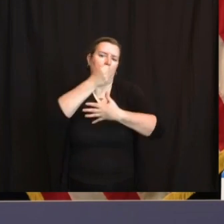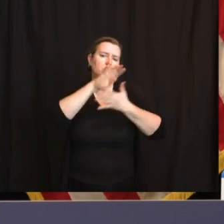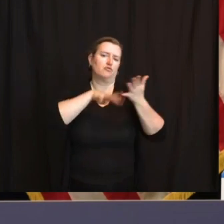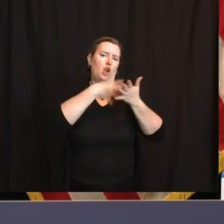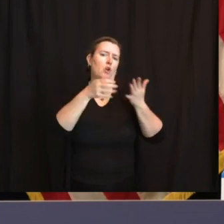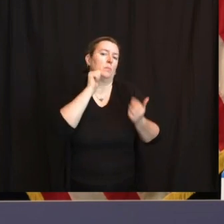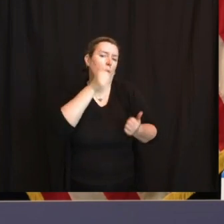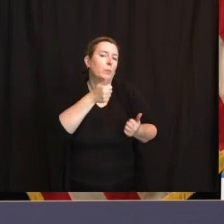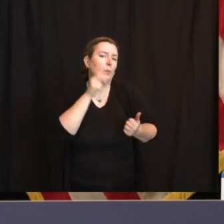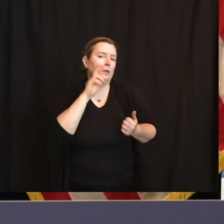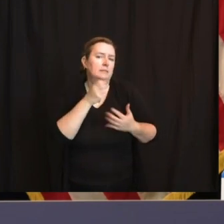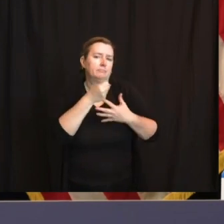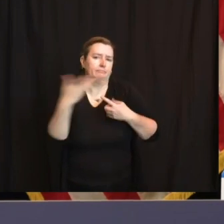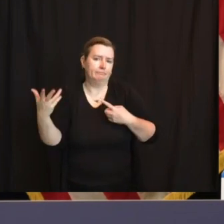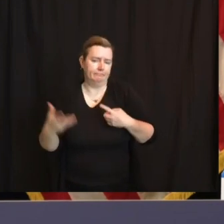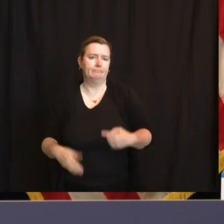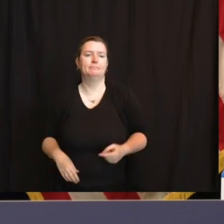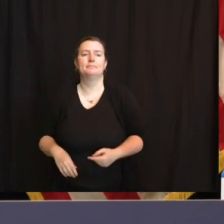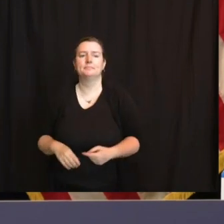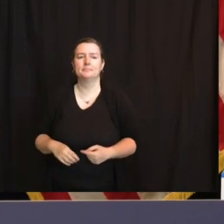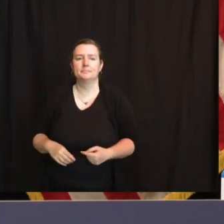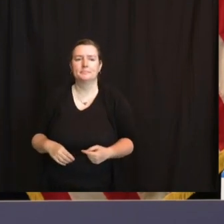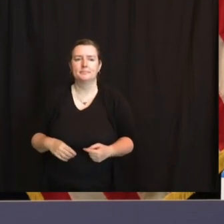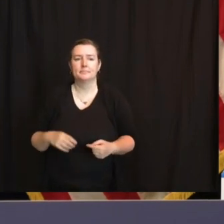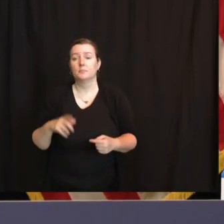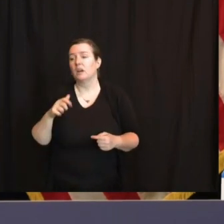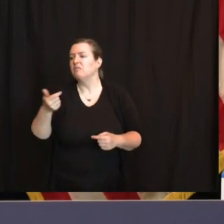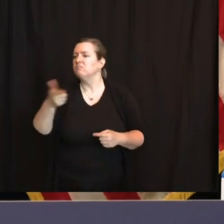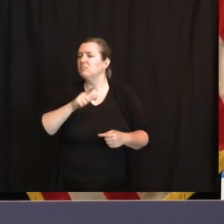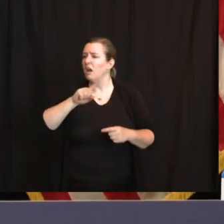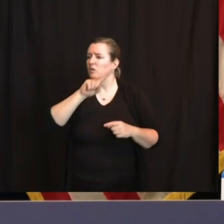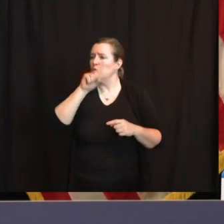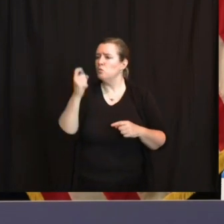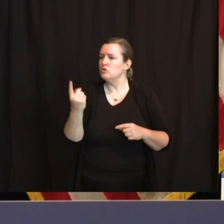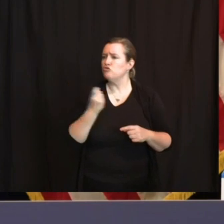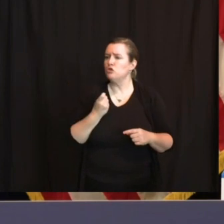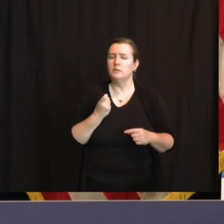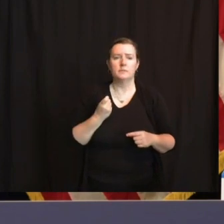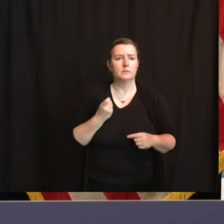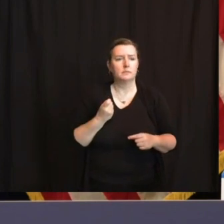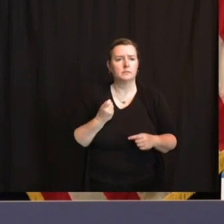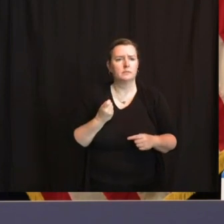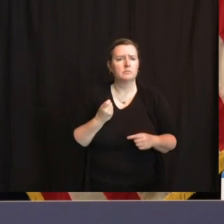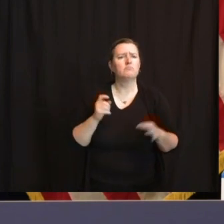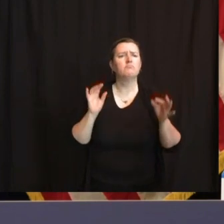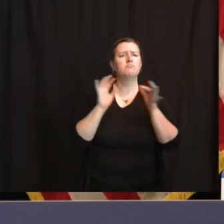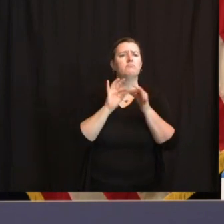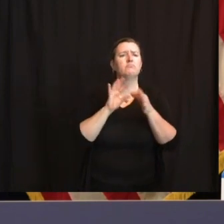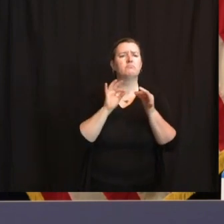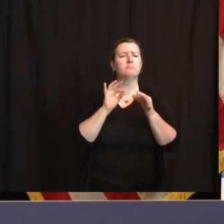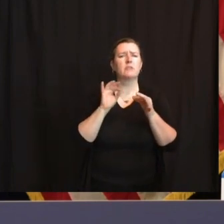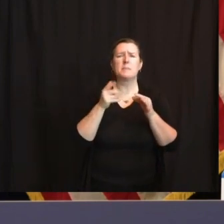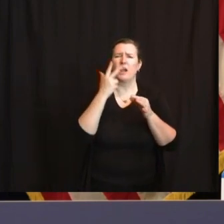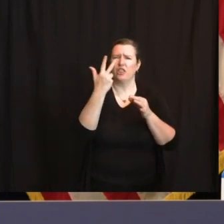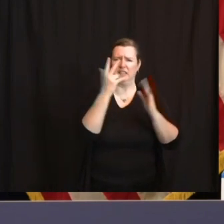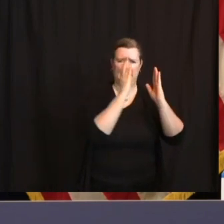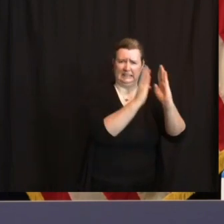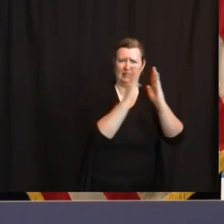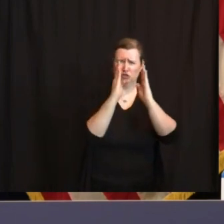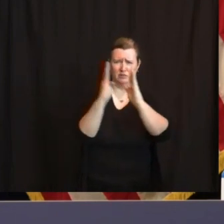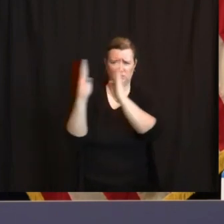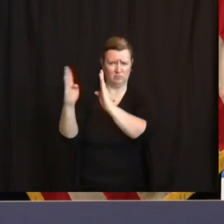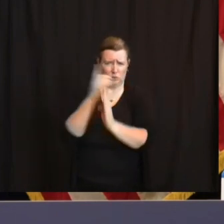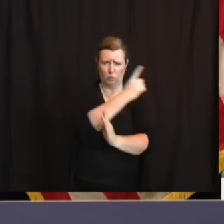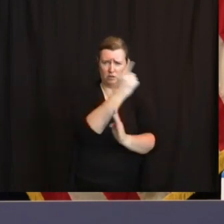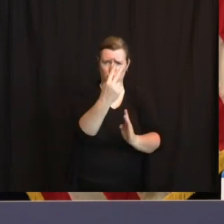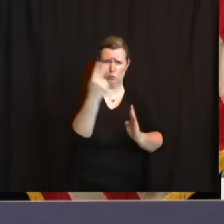Hi, Governor. Thank you. So yesterday you were talking about the 3 stages. We're in stage 1 now, and then we get to the new normal, and then we'll be